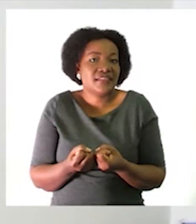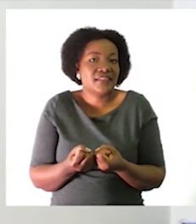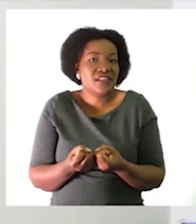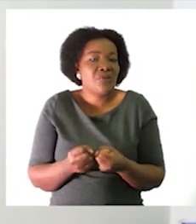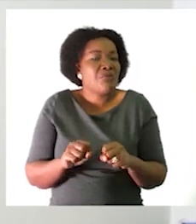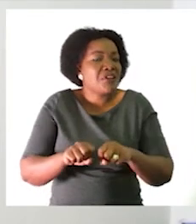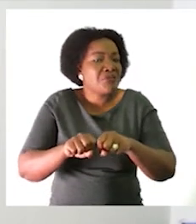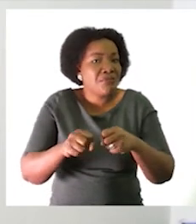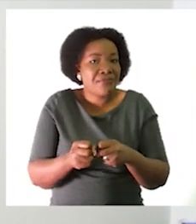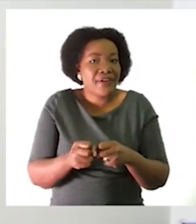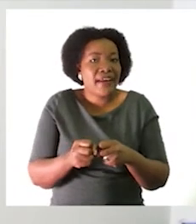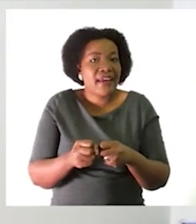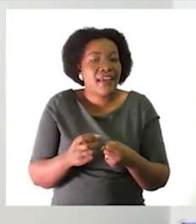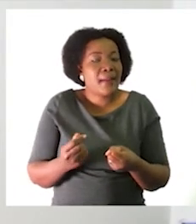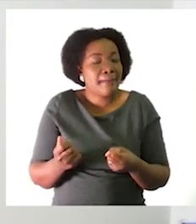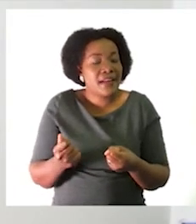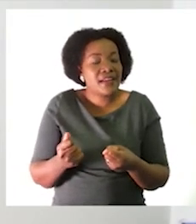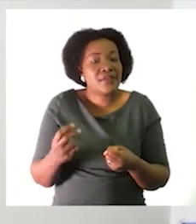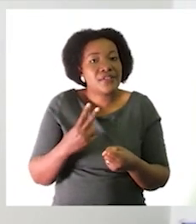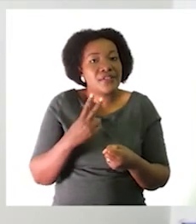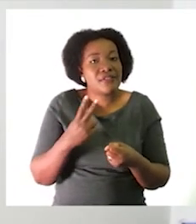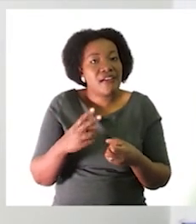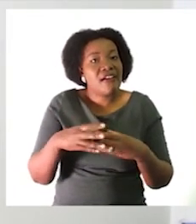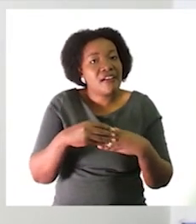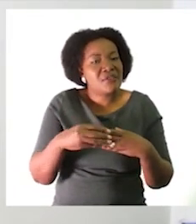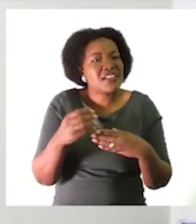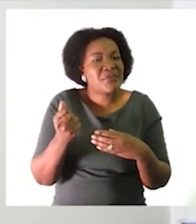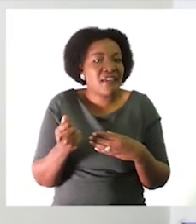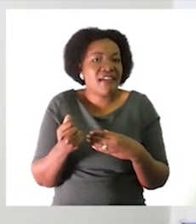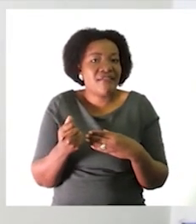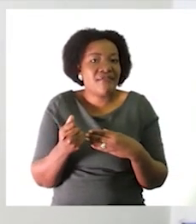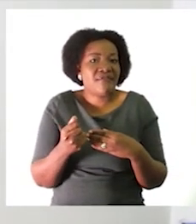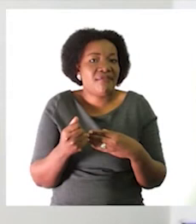the money notes we are using. We cannot say